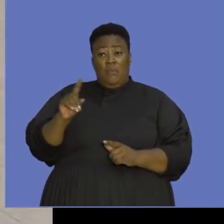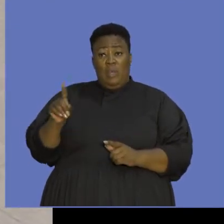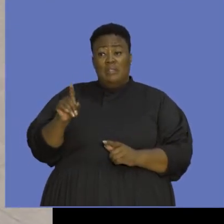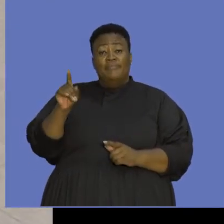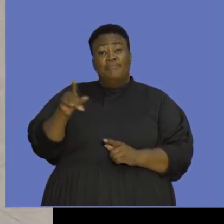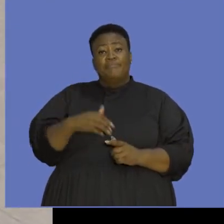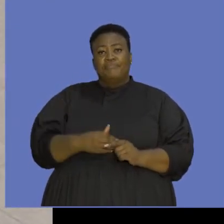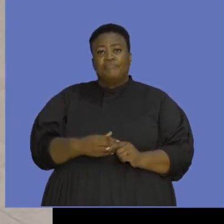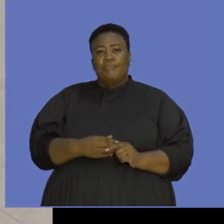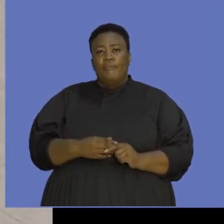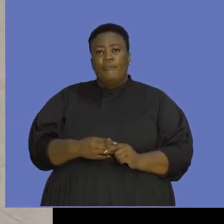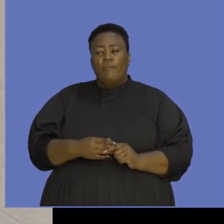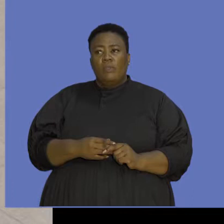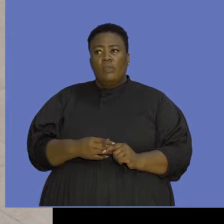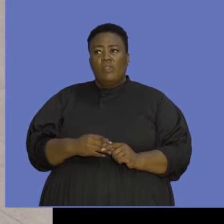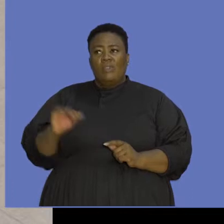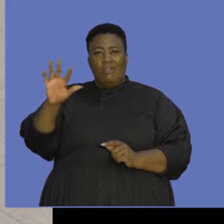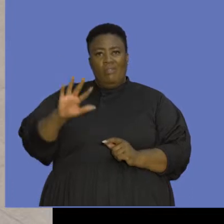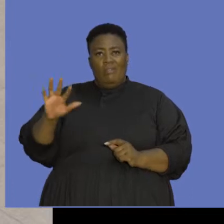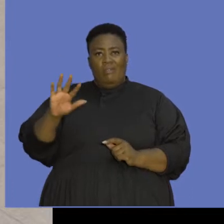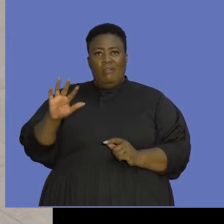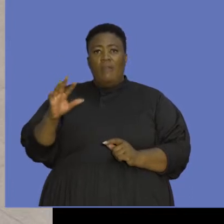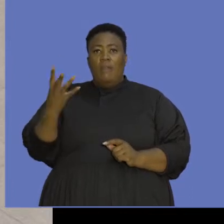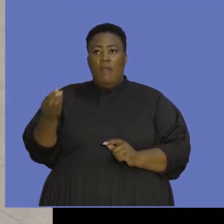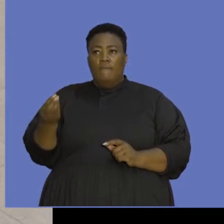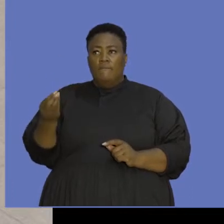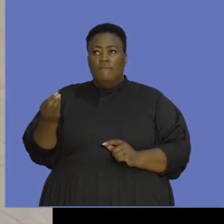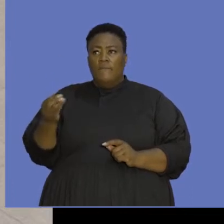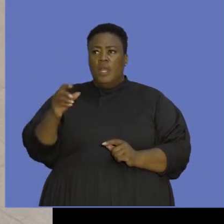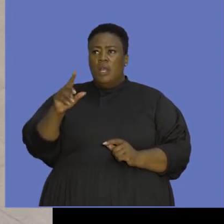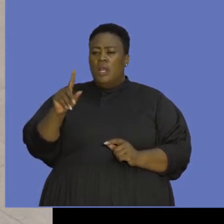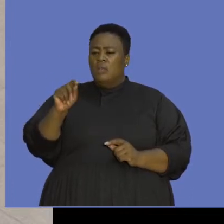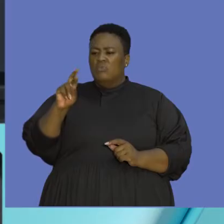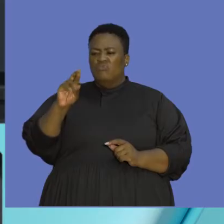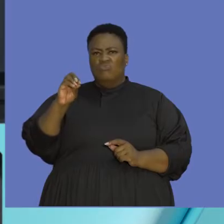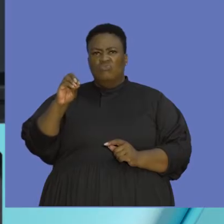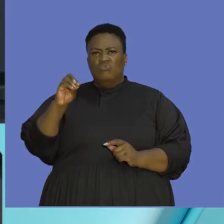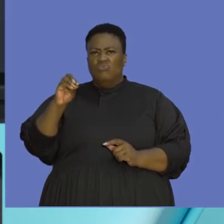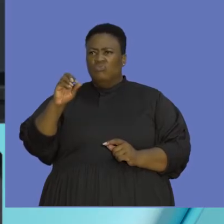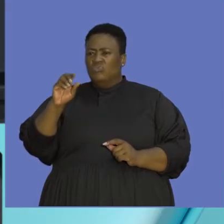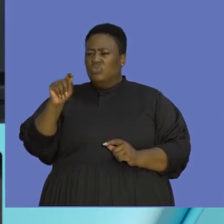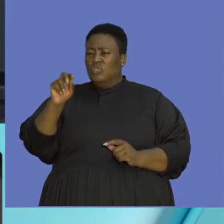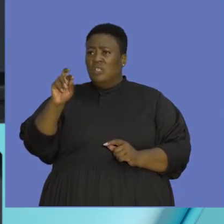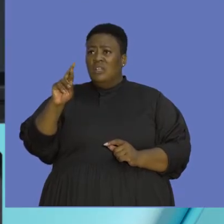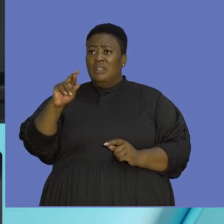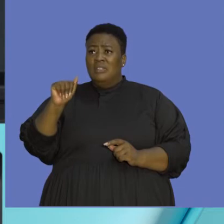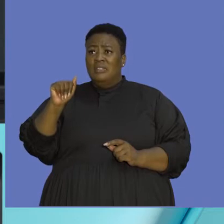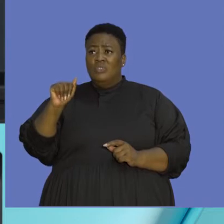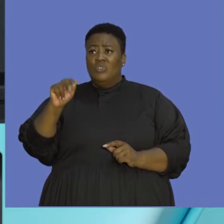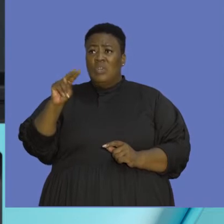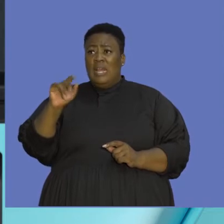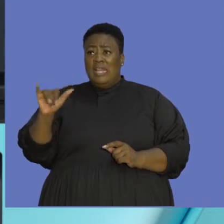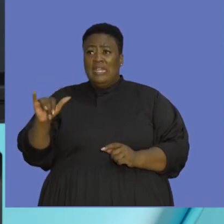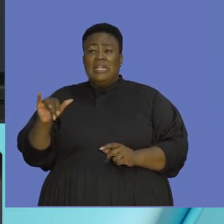my setup. Over here, this is a trolley. We will talk about in your questions, they'll say